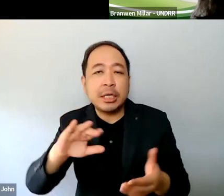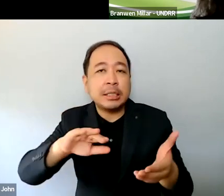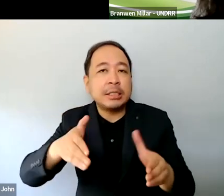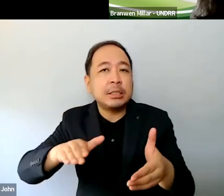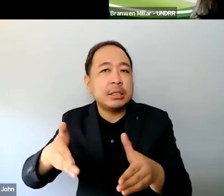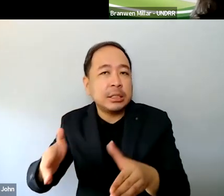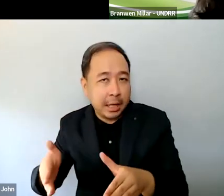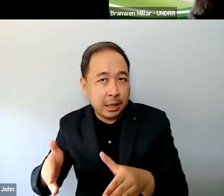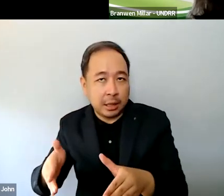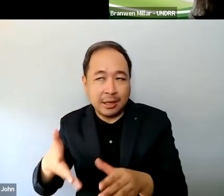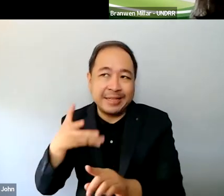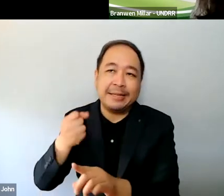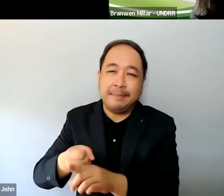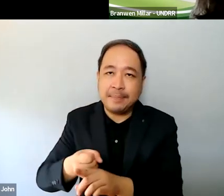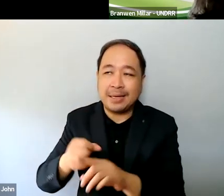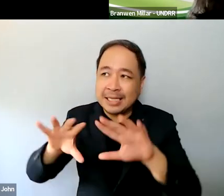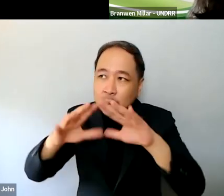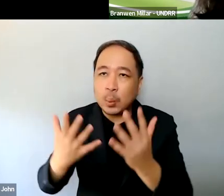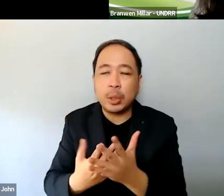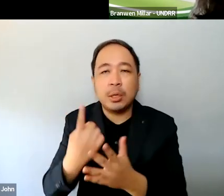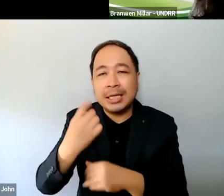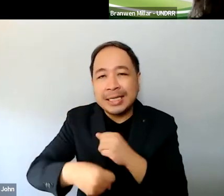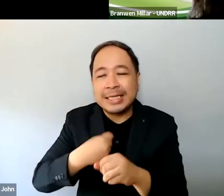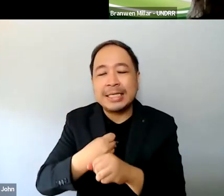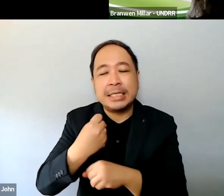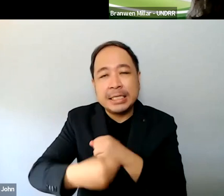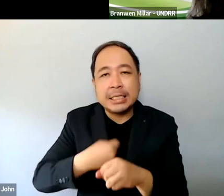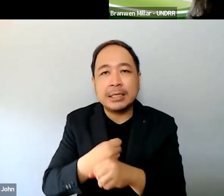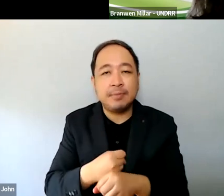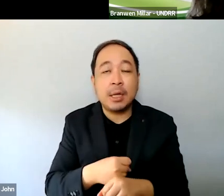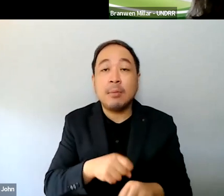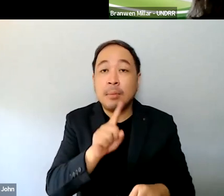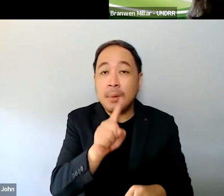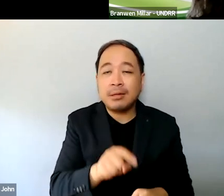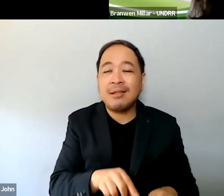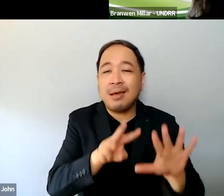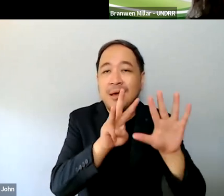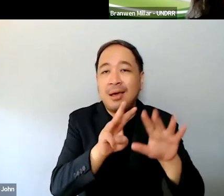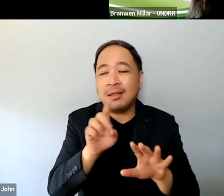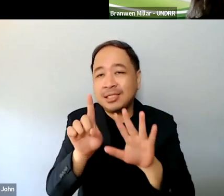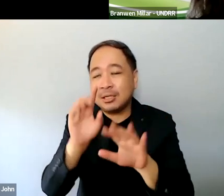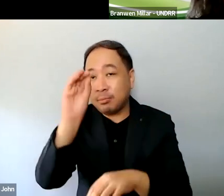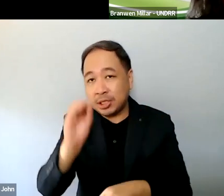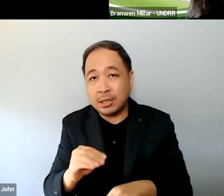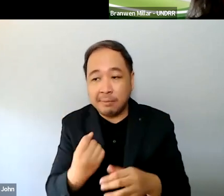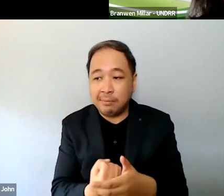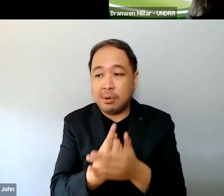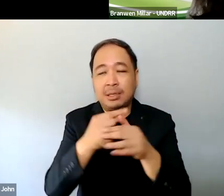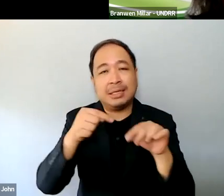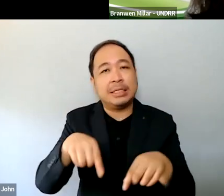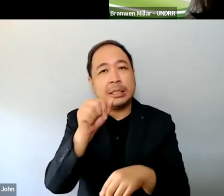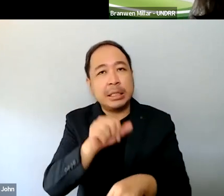pesticide poisoning globally every year, 86% occur in Asia. With regard to non-fatal pesticide